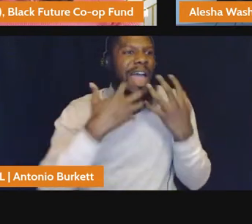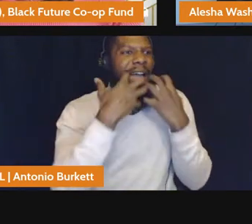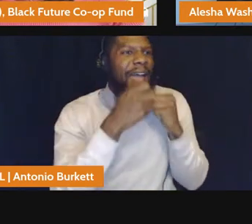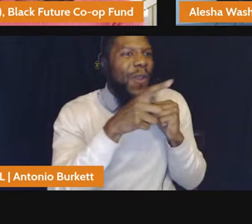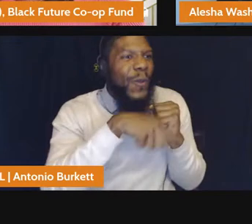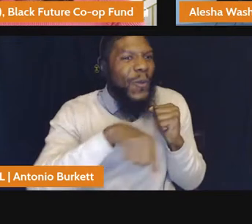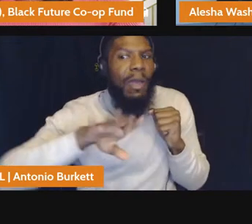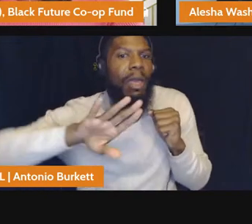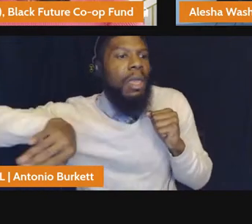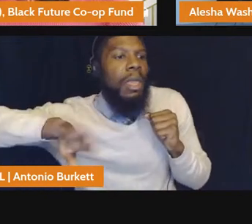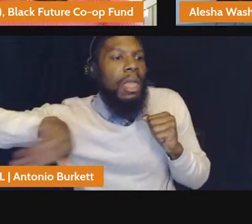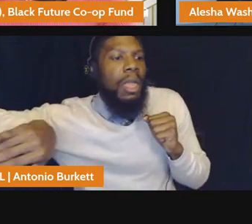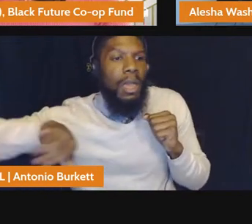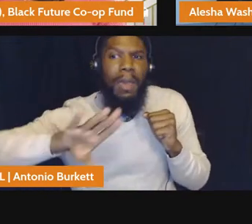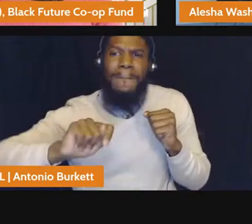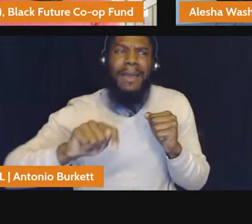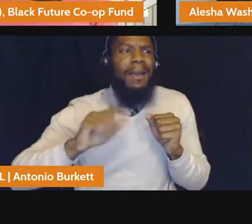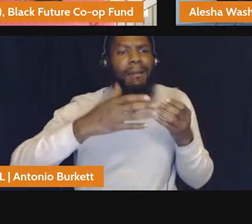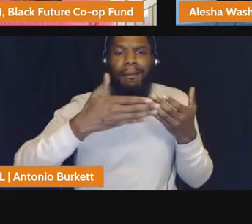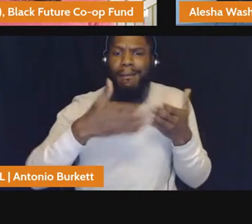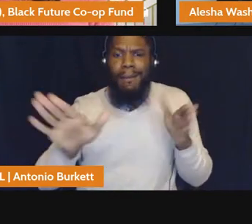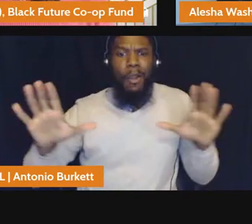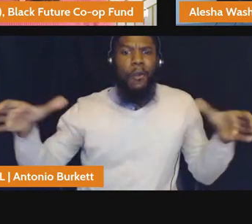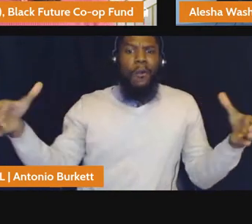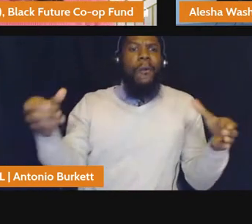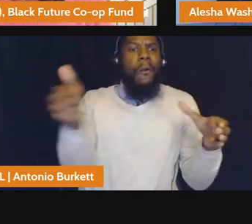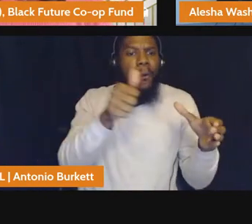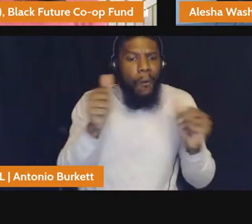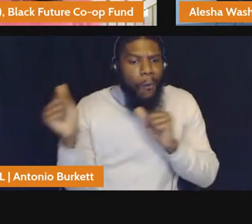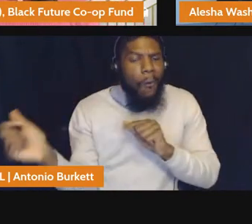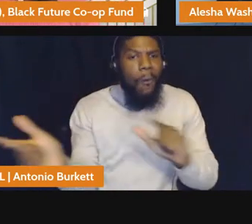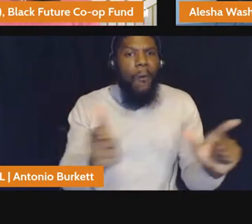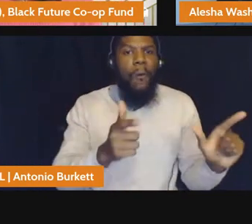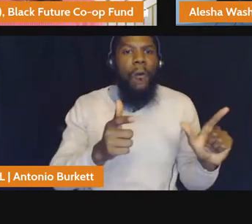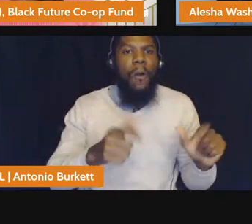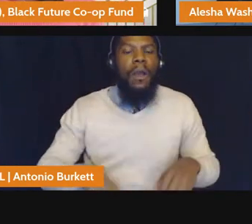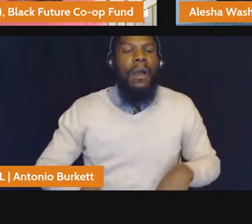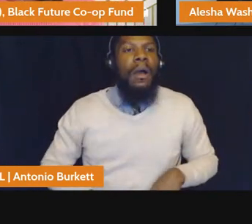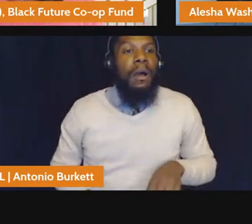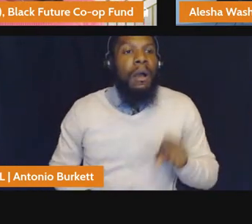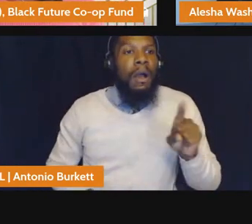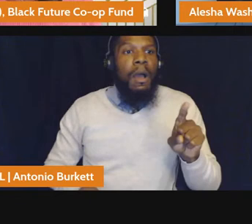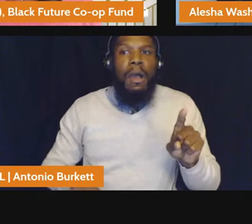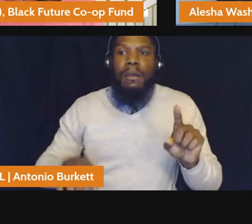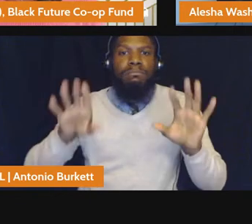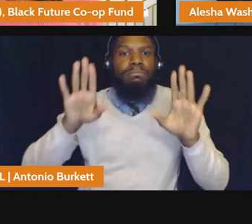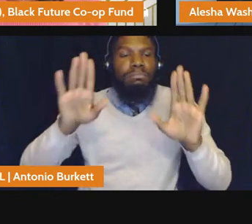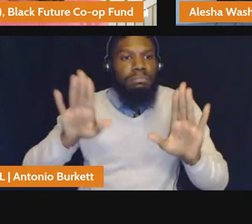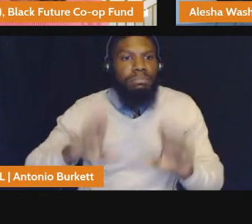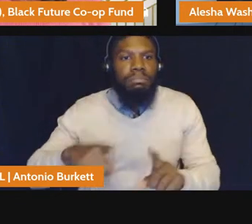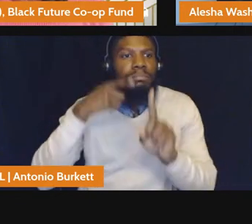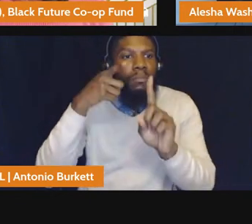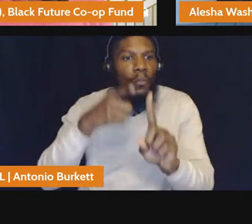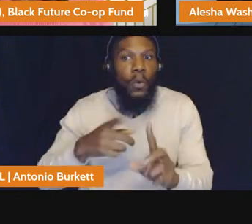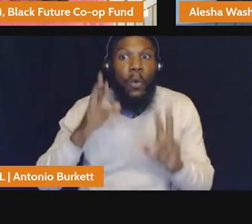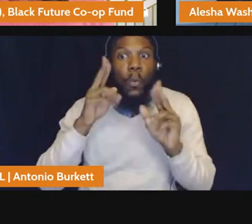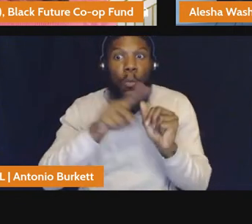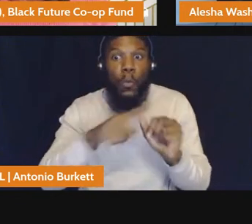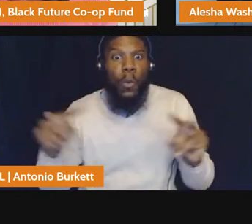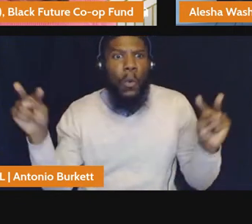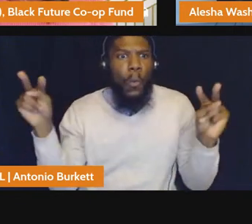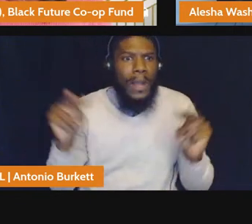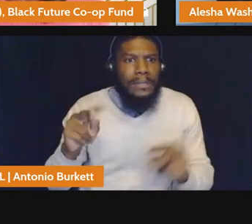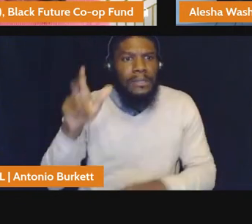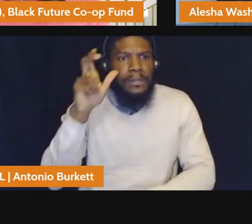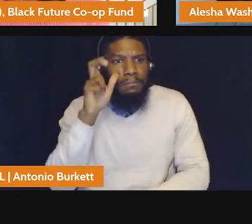Great, great point. I hope everyone watching has their pen and pad or is finding another way